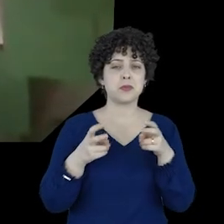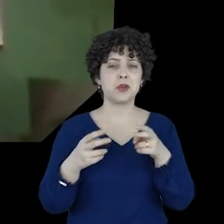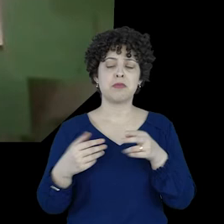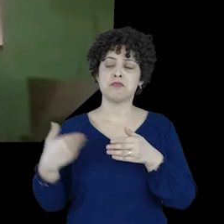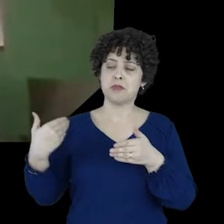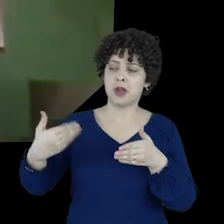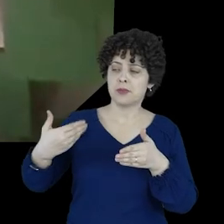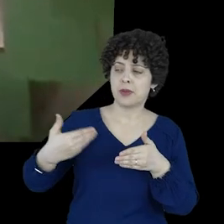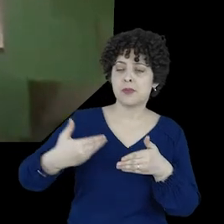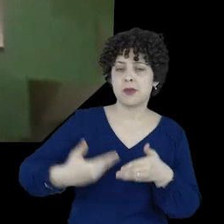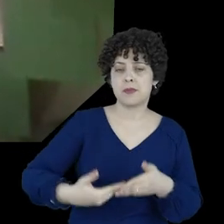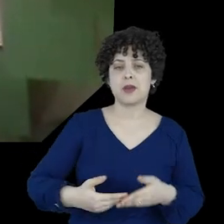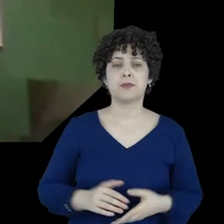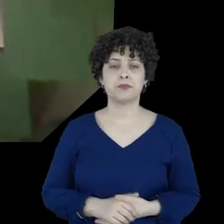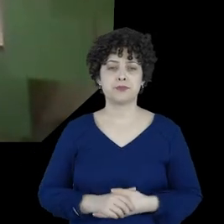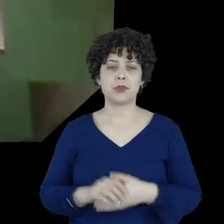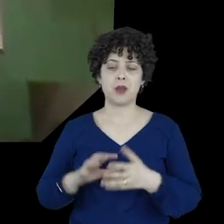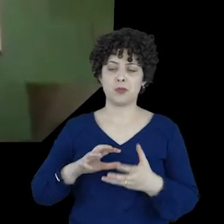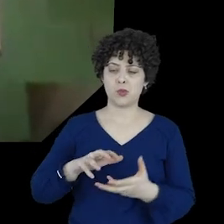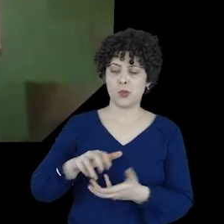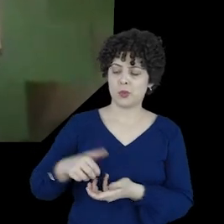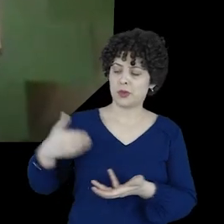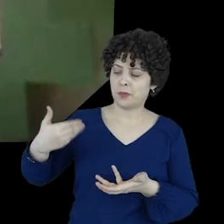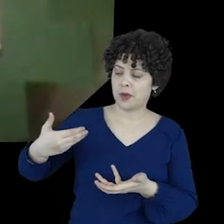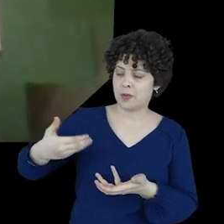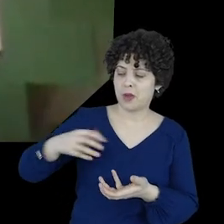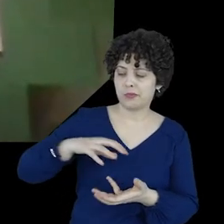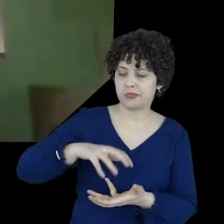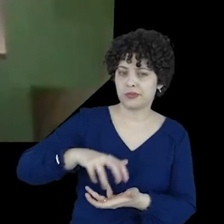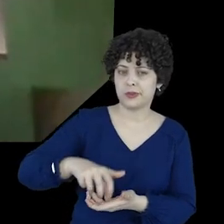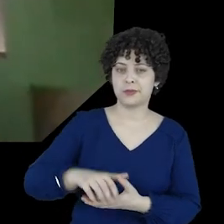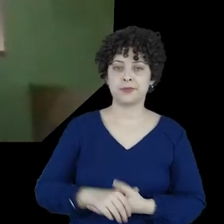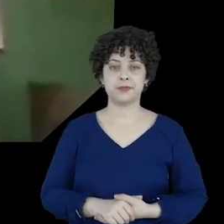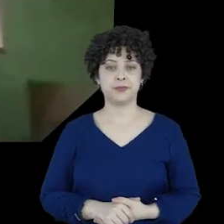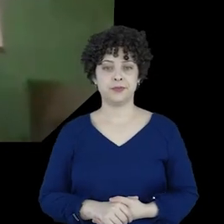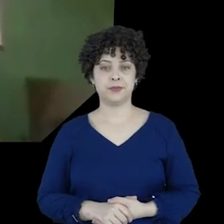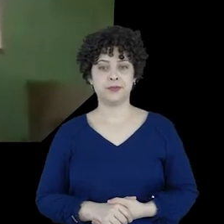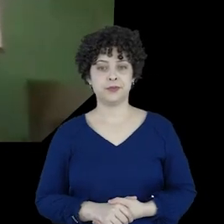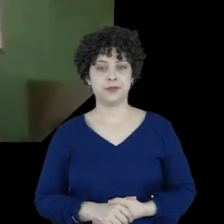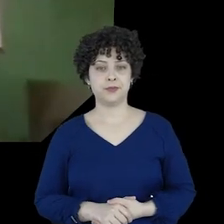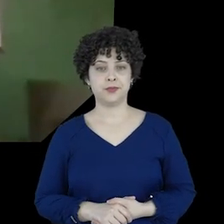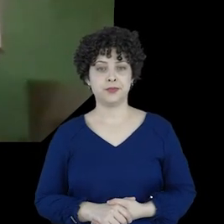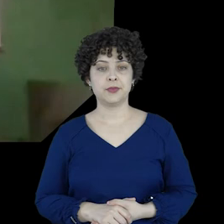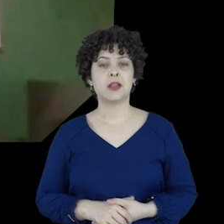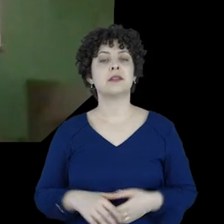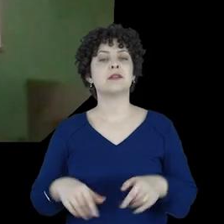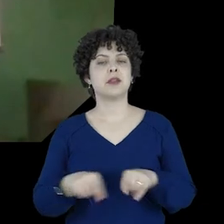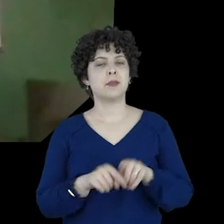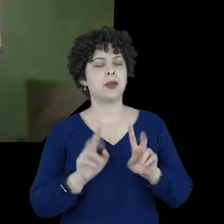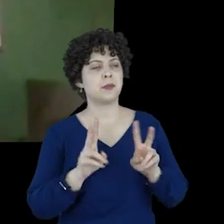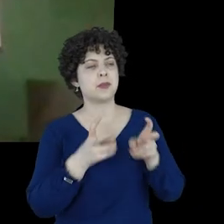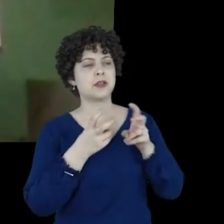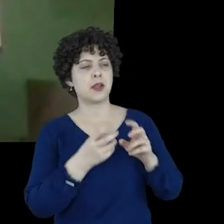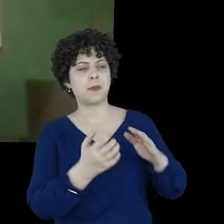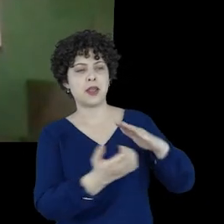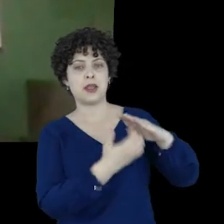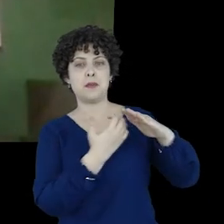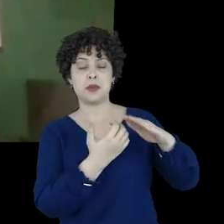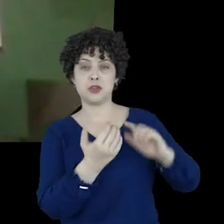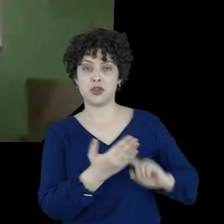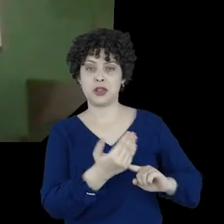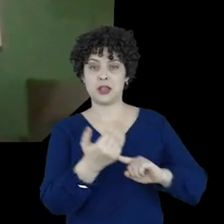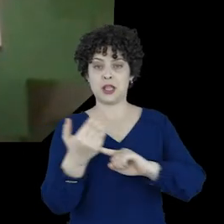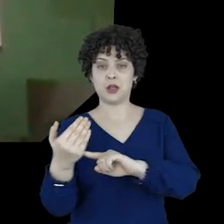have noticed going on across board in recent times. I also see some of the